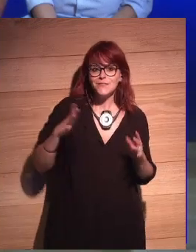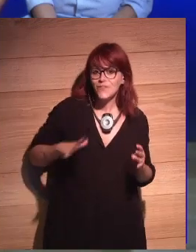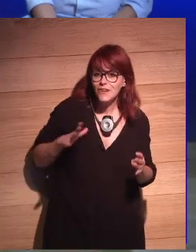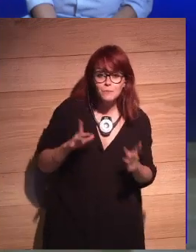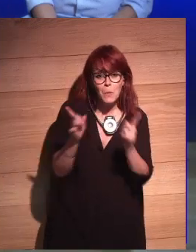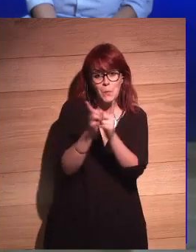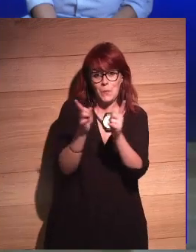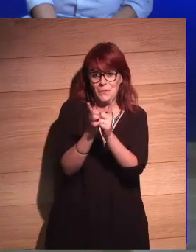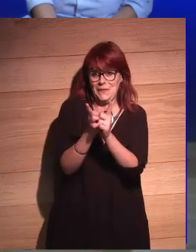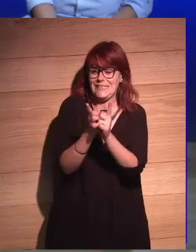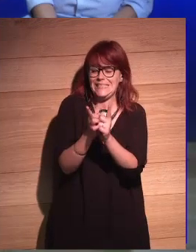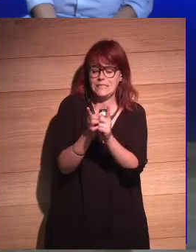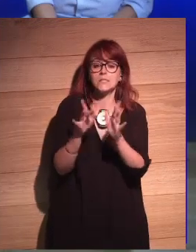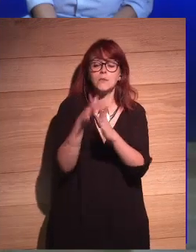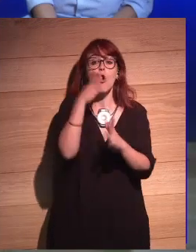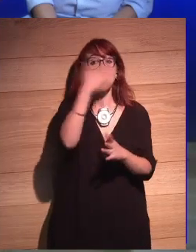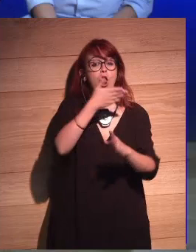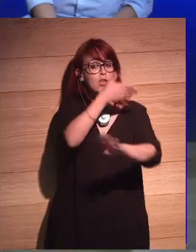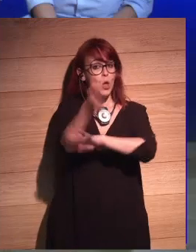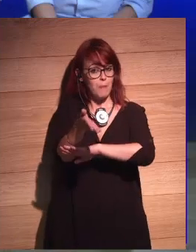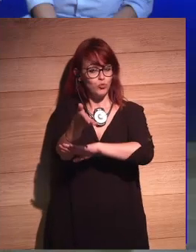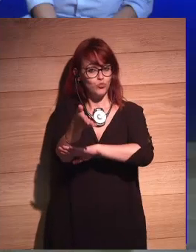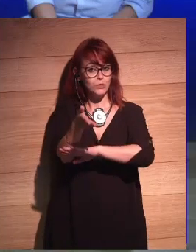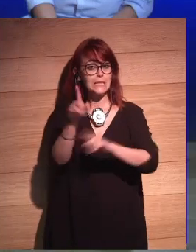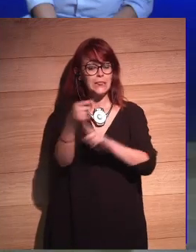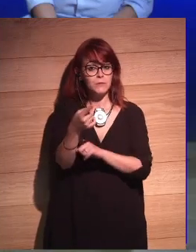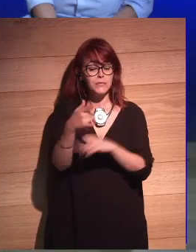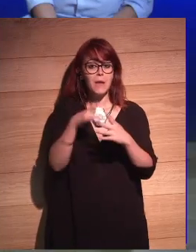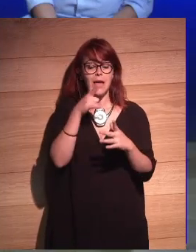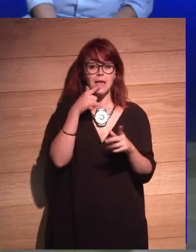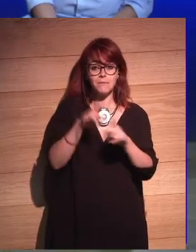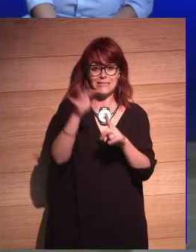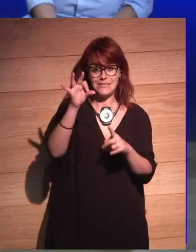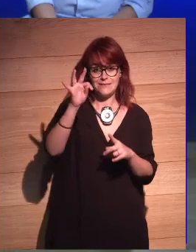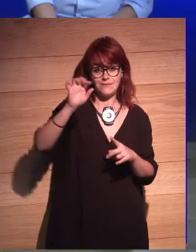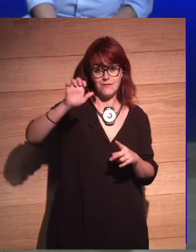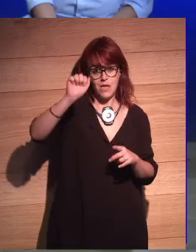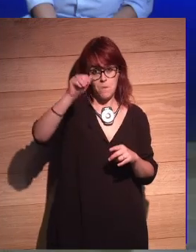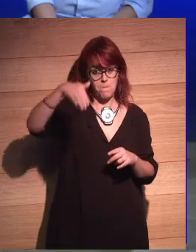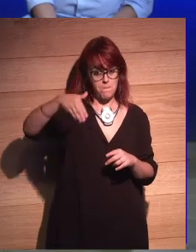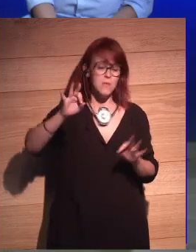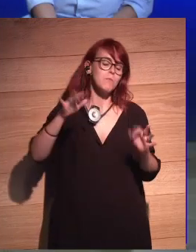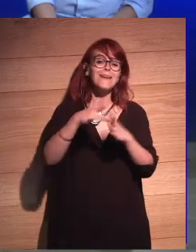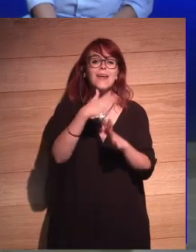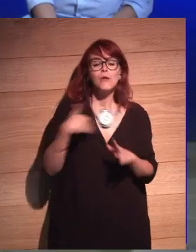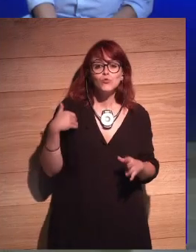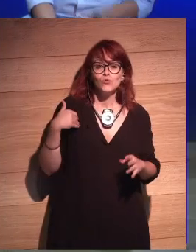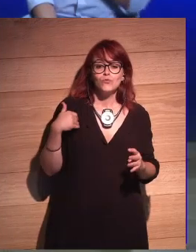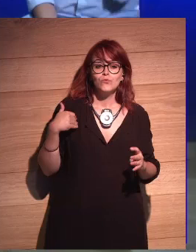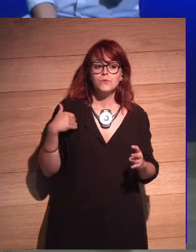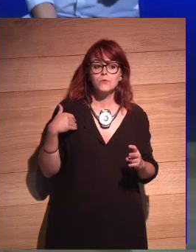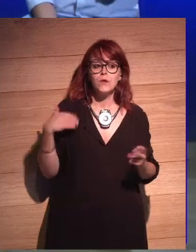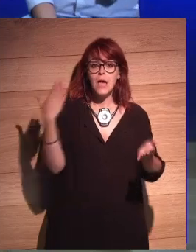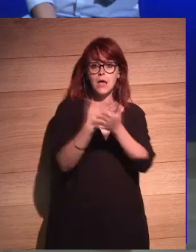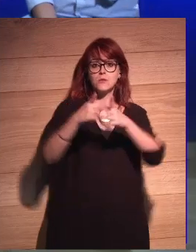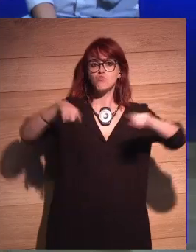game. Yeah, please be brief, Carlos. Yeah, very brief. We went to a school, and we wanted to see how